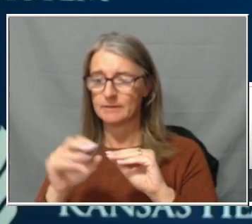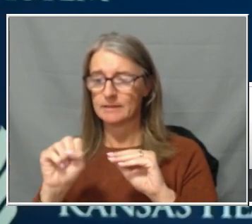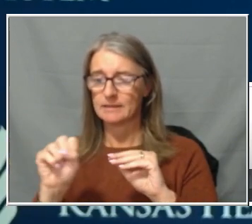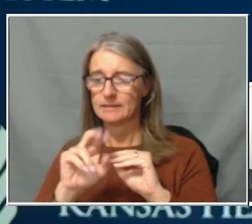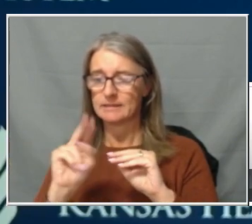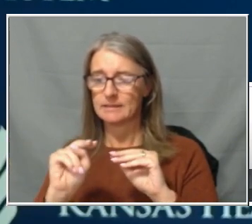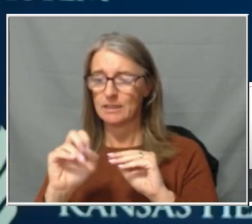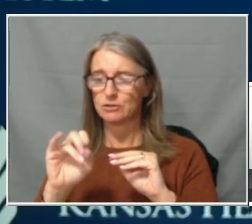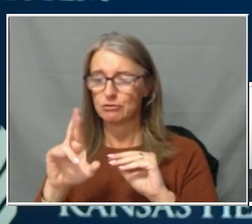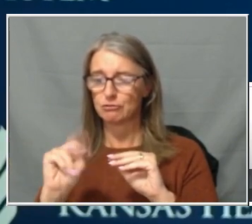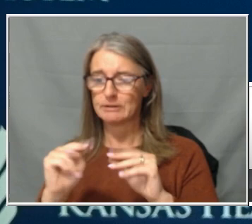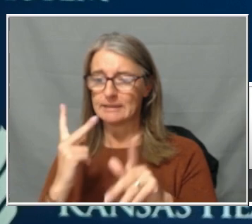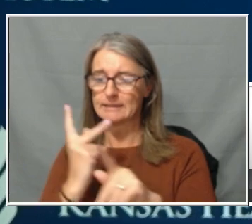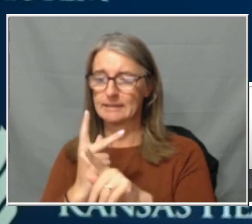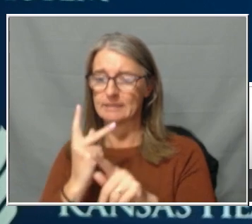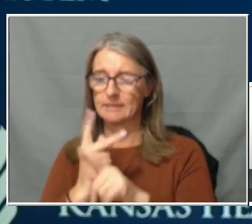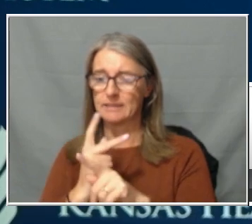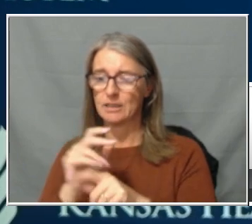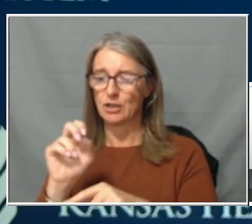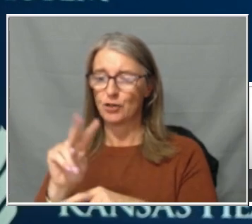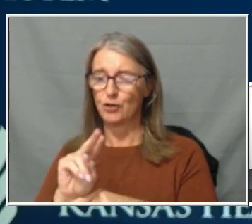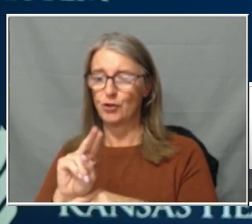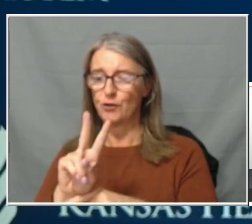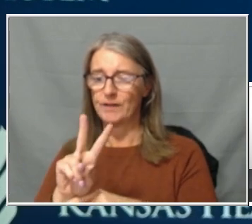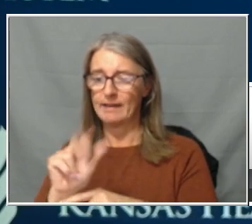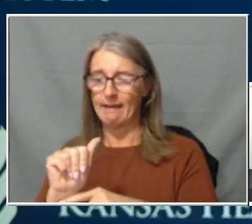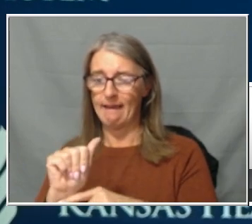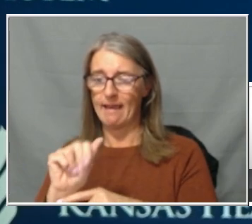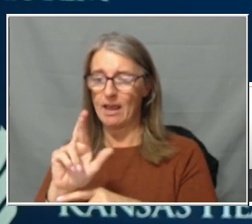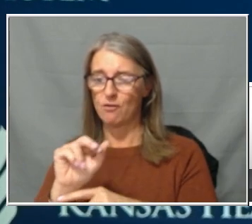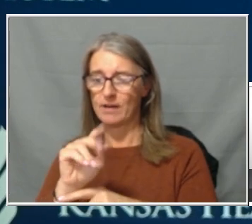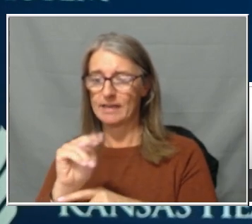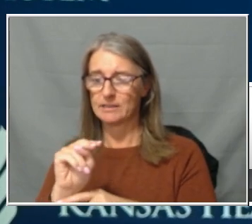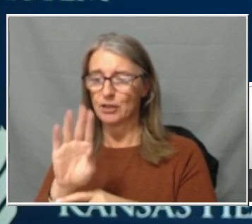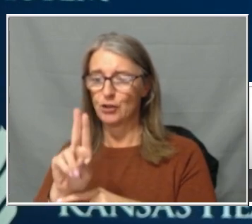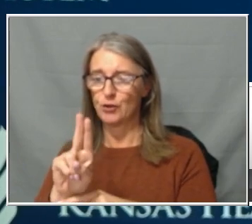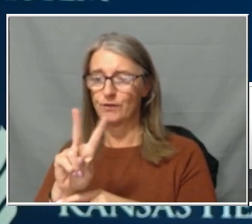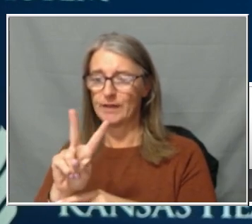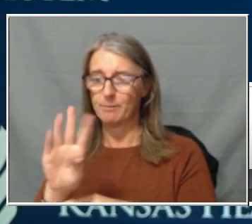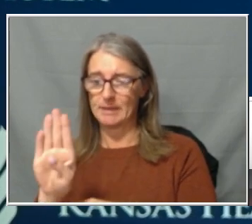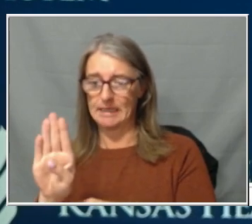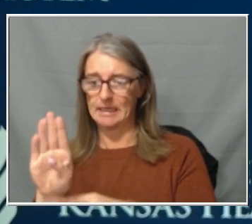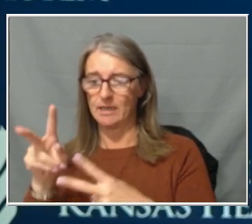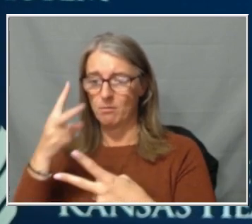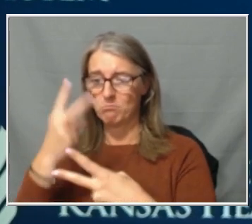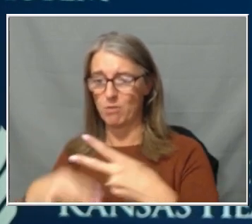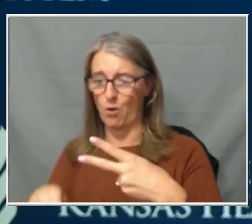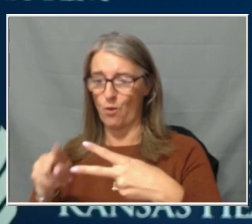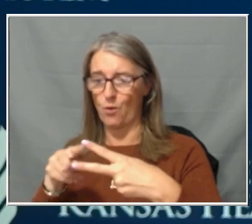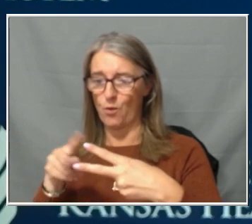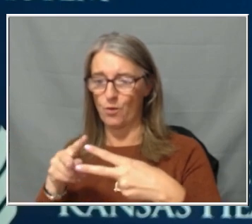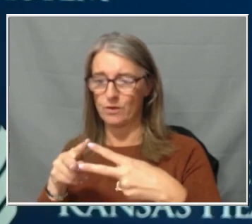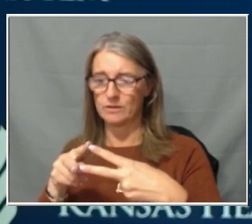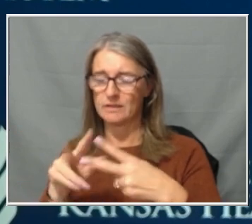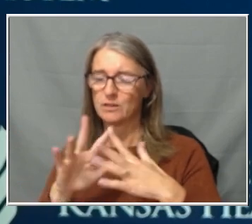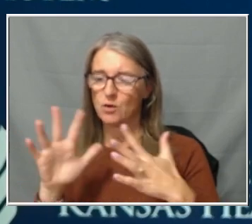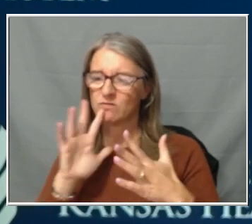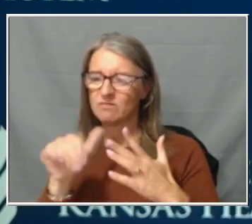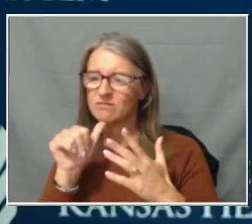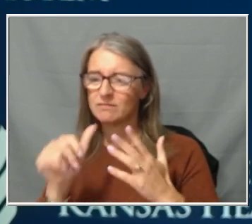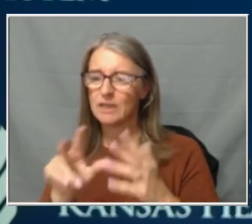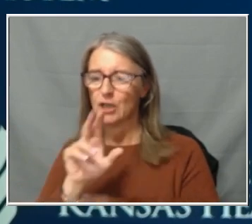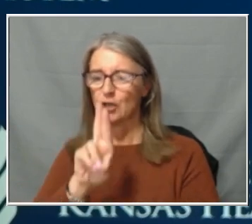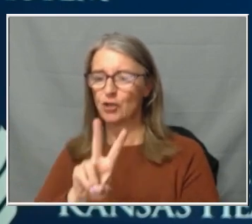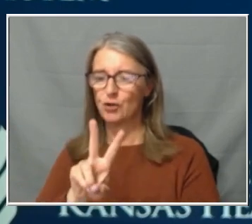care of both UVA radiation and UVB radiation. Without getting too technical about it, the